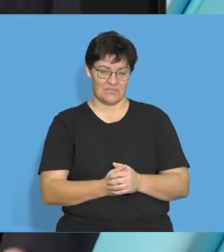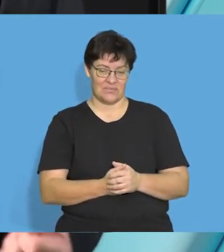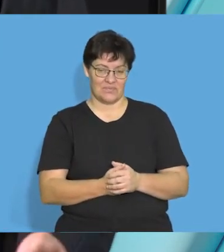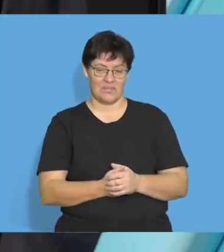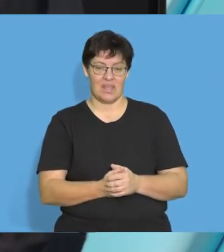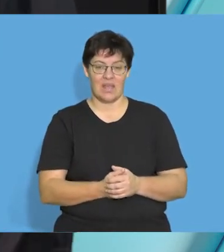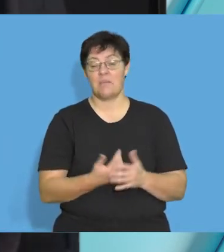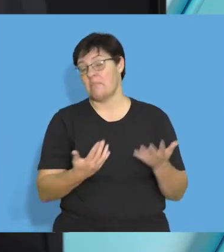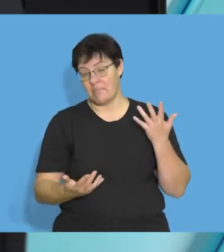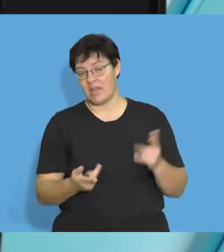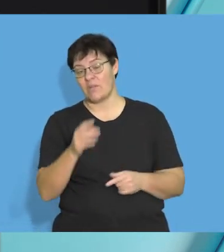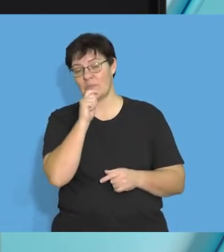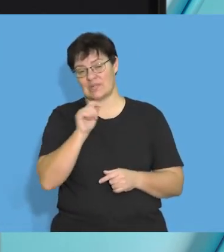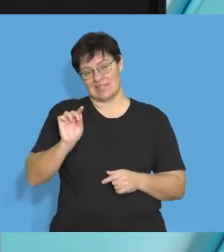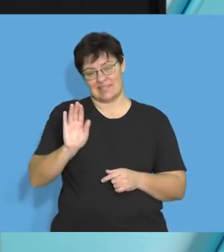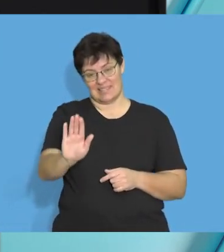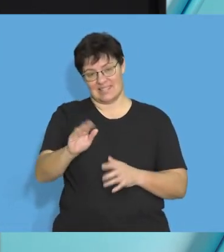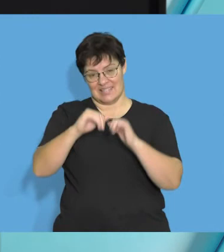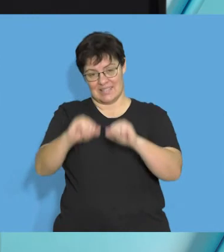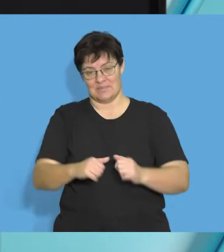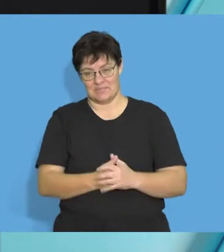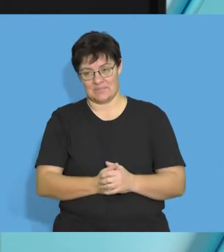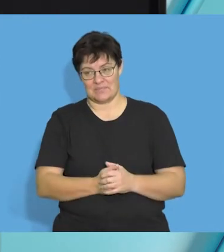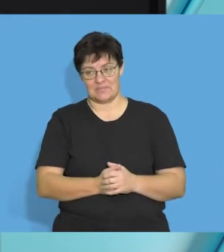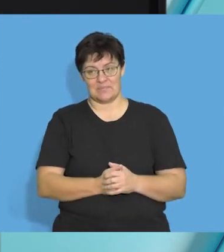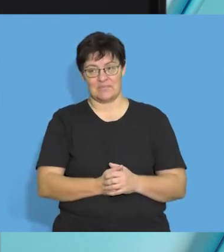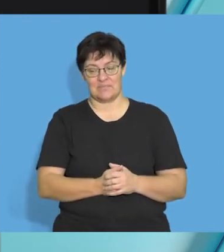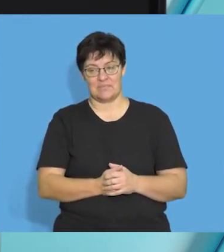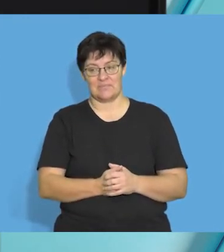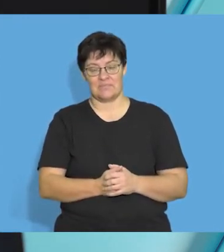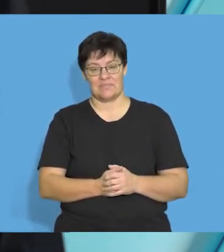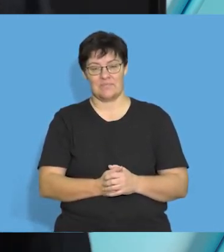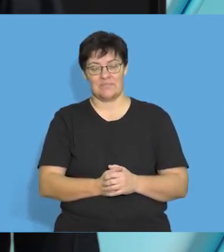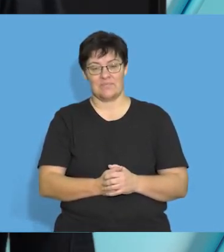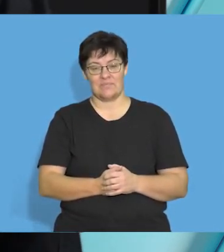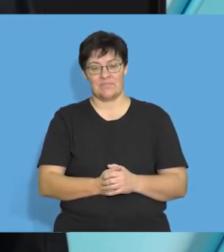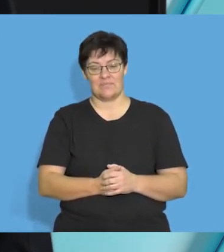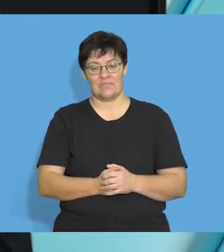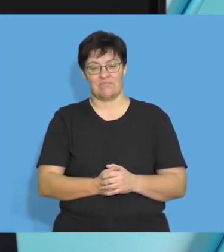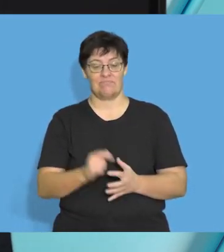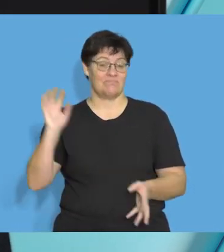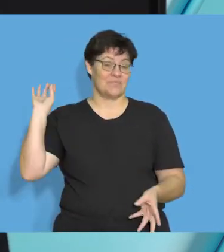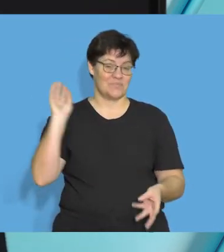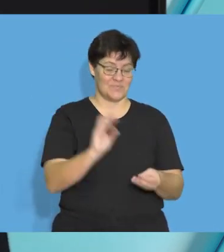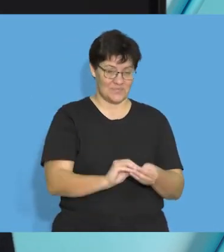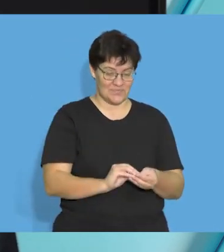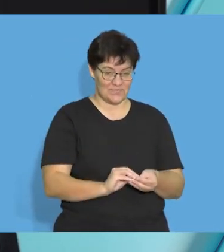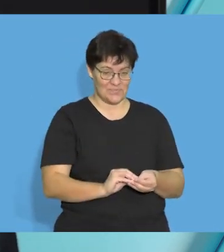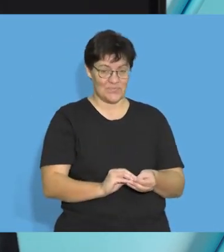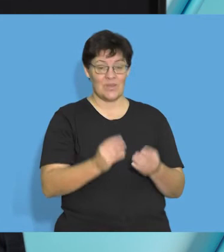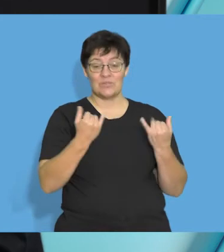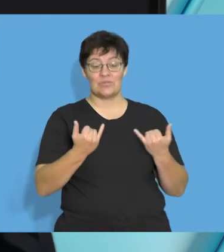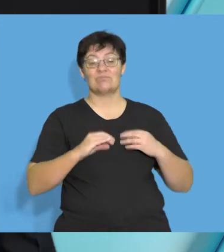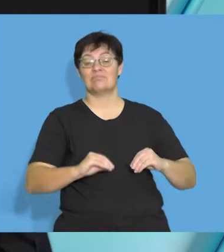using the periodic inventory system. So, to recap what we have done in this segment of the